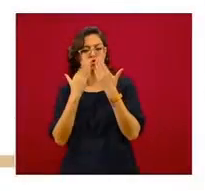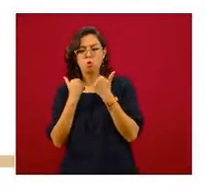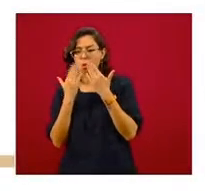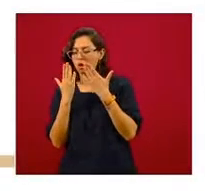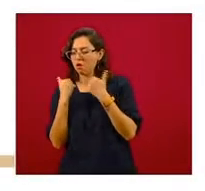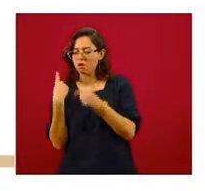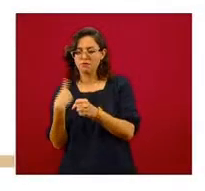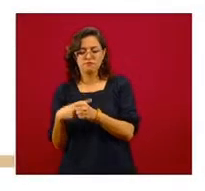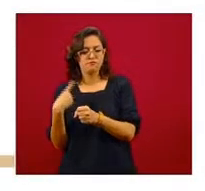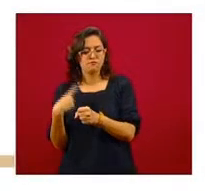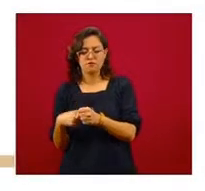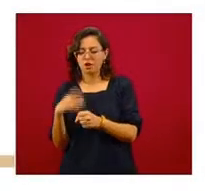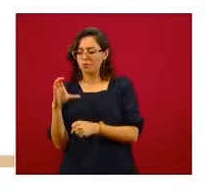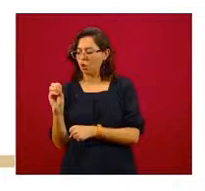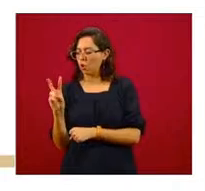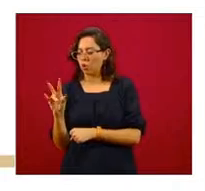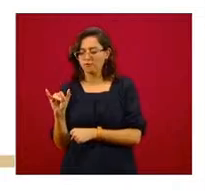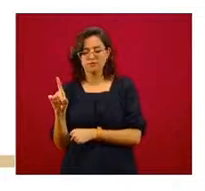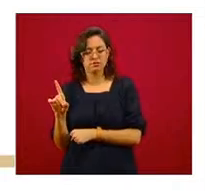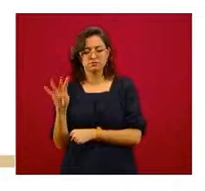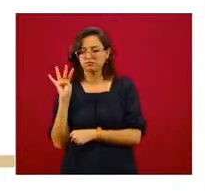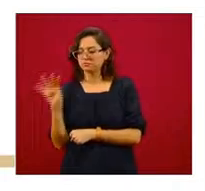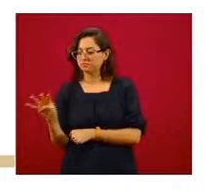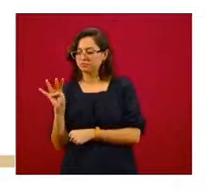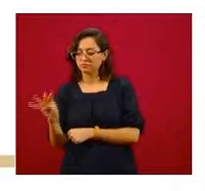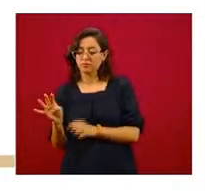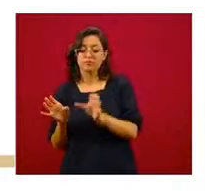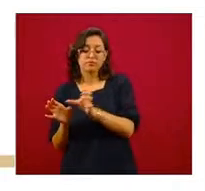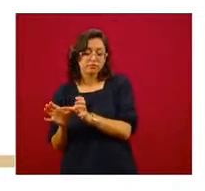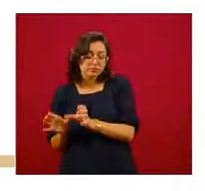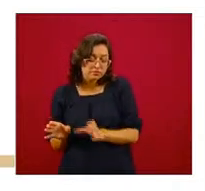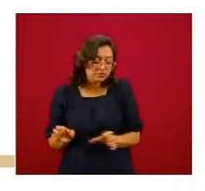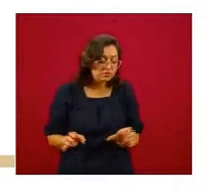166,049 tested negative for COVID-19.